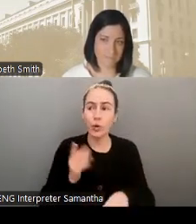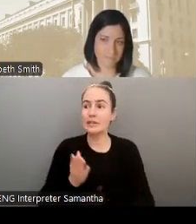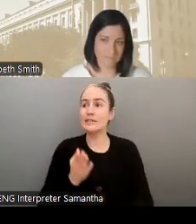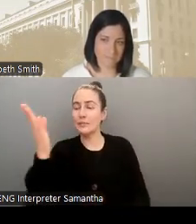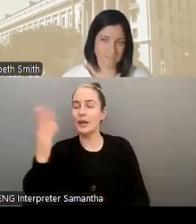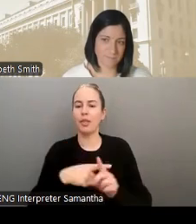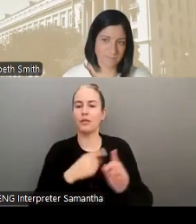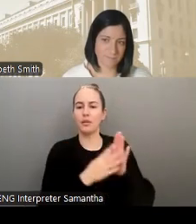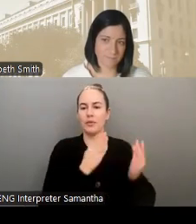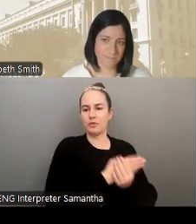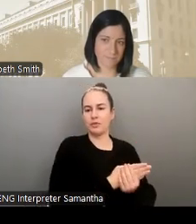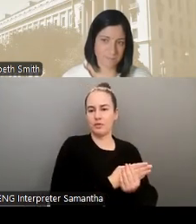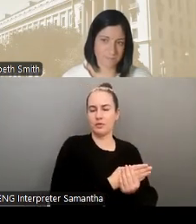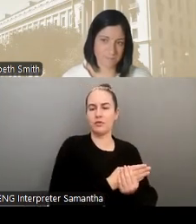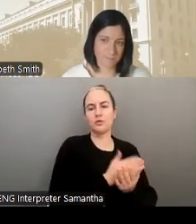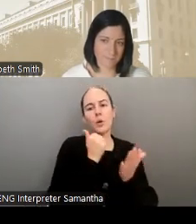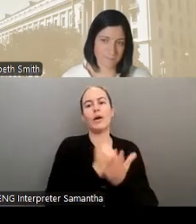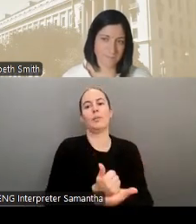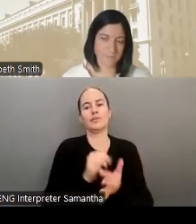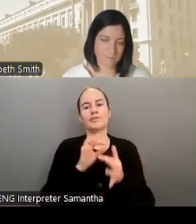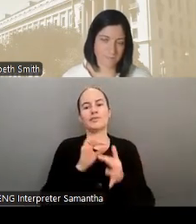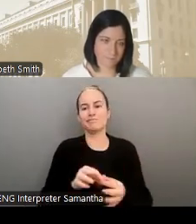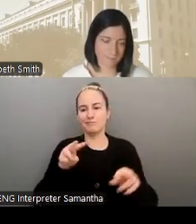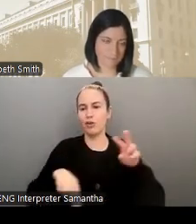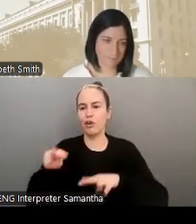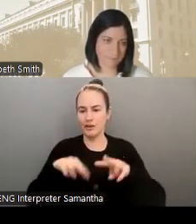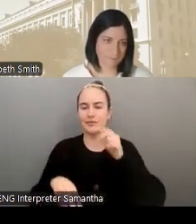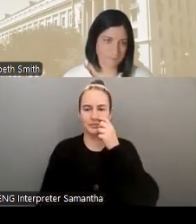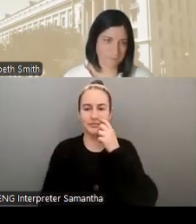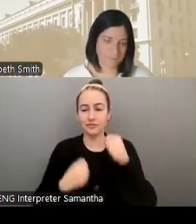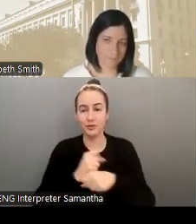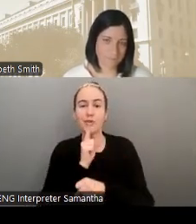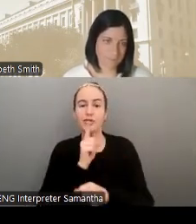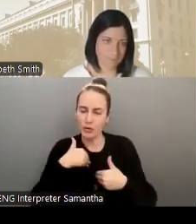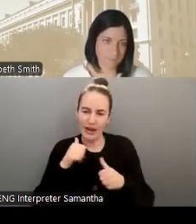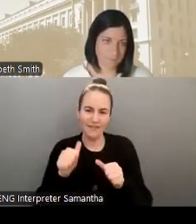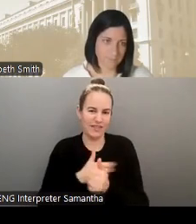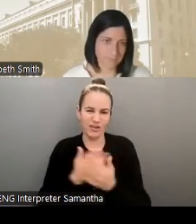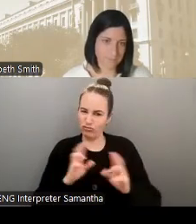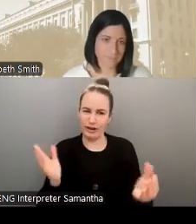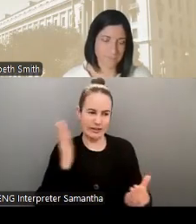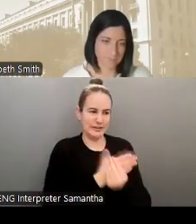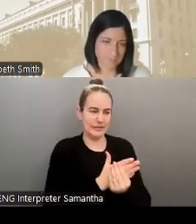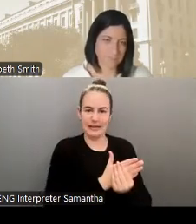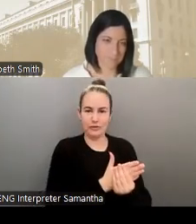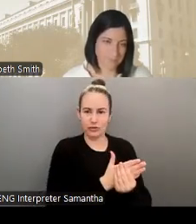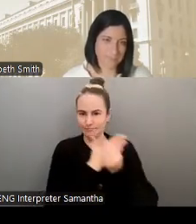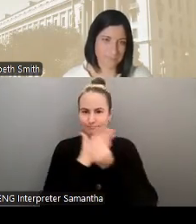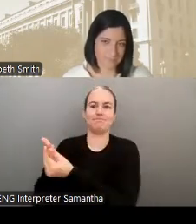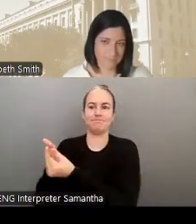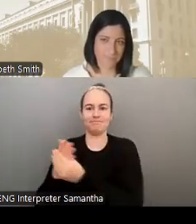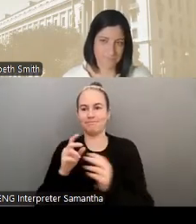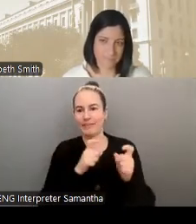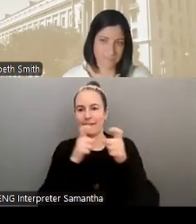And that's really helpful when it comes to an audit, just so that you have all of that support and documentation readily available for an auditor to